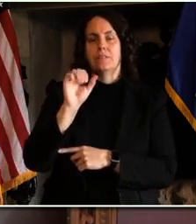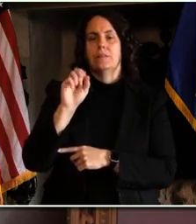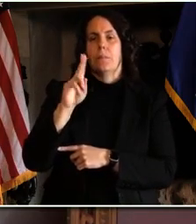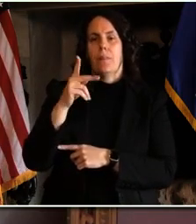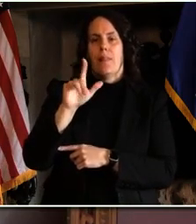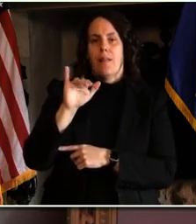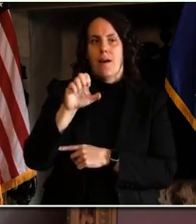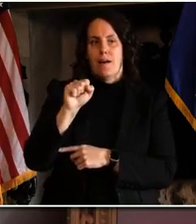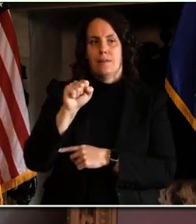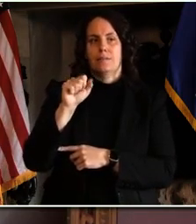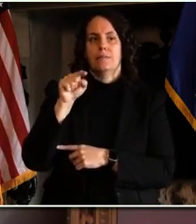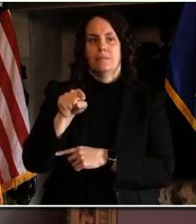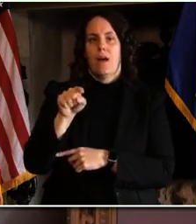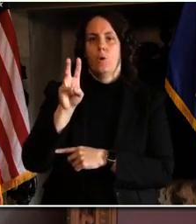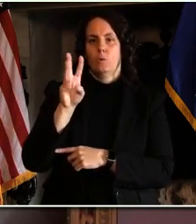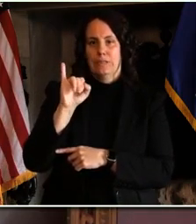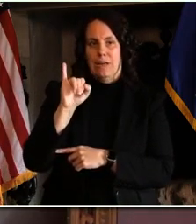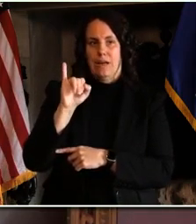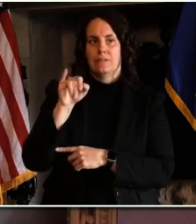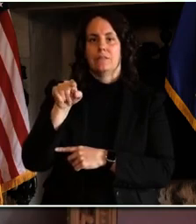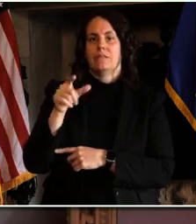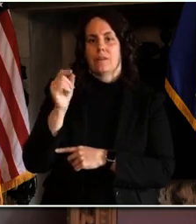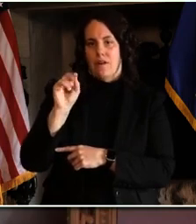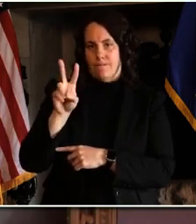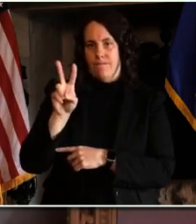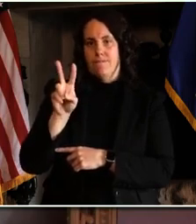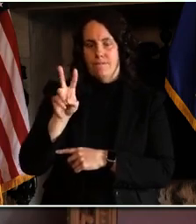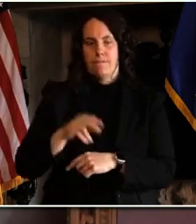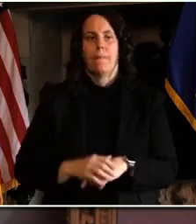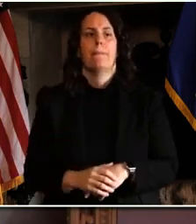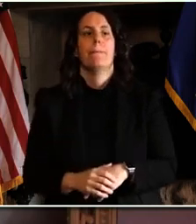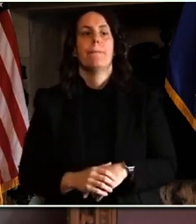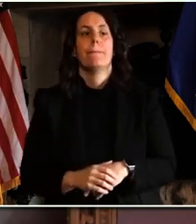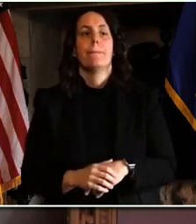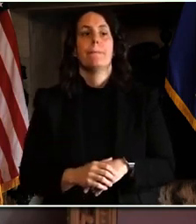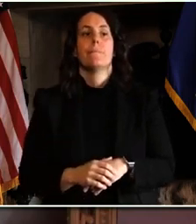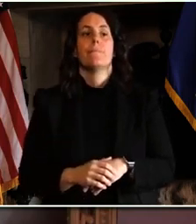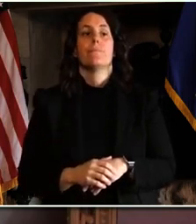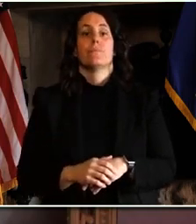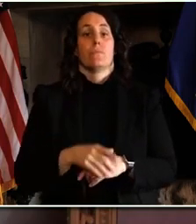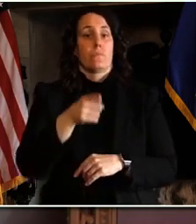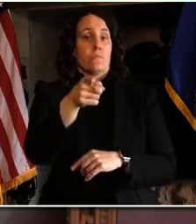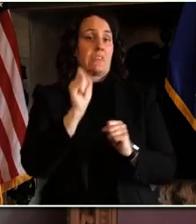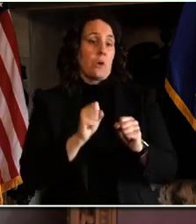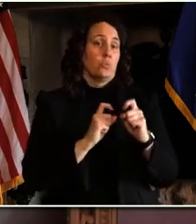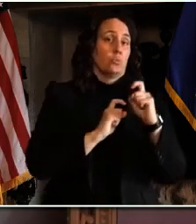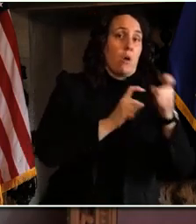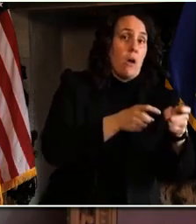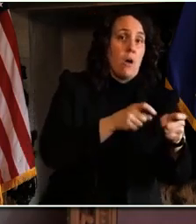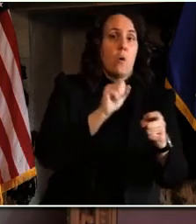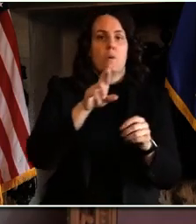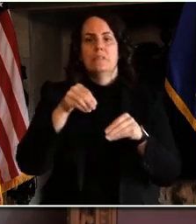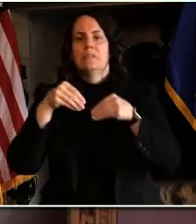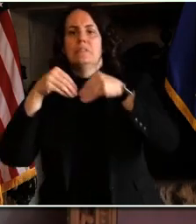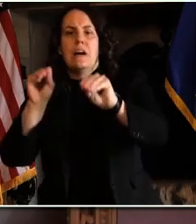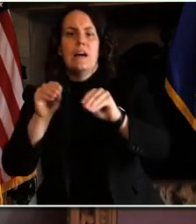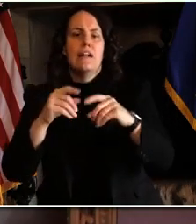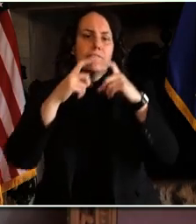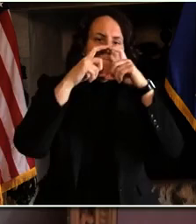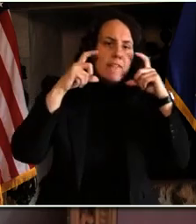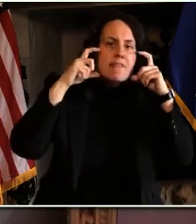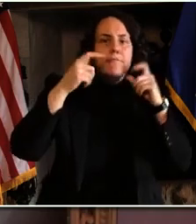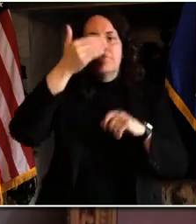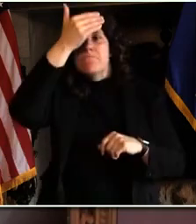.wi.gov/donations to either donate or sell large quantities of PPE to the state, such as masks, gloves, and